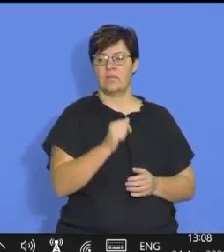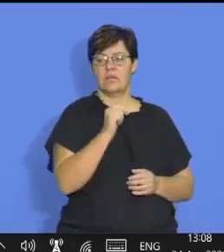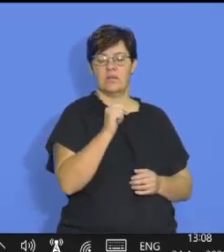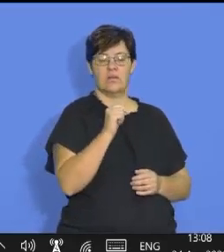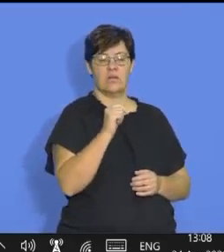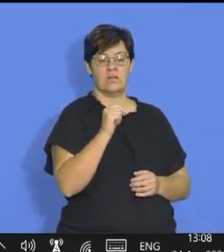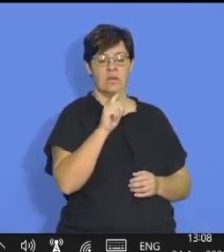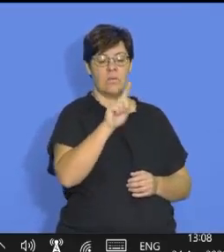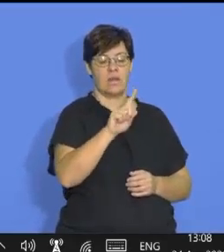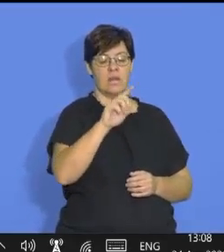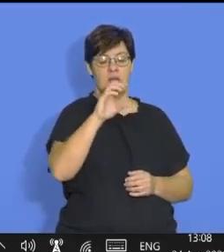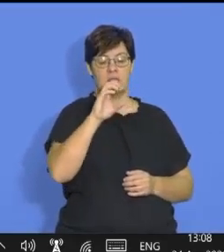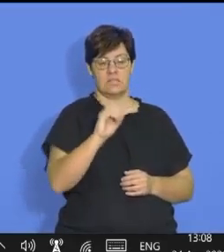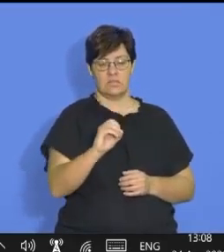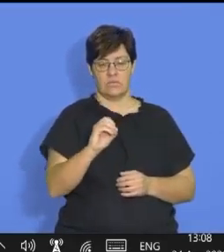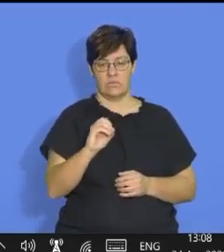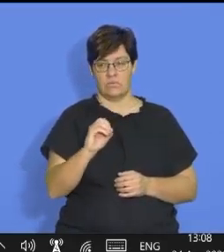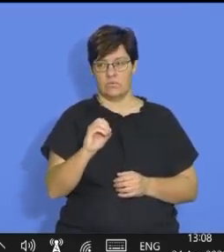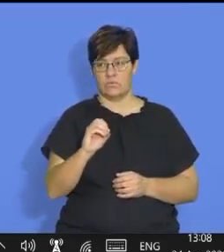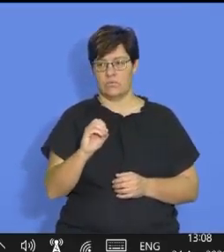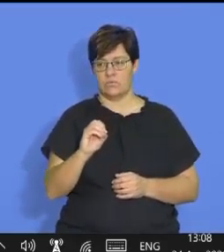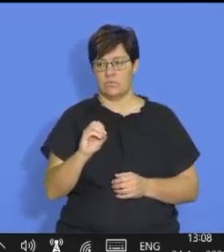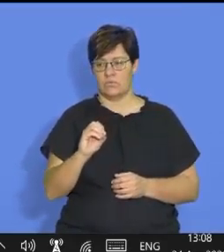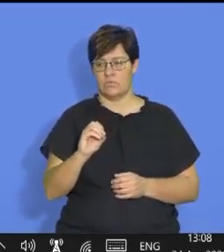Okay, so we've got Craig with